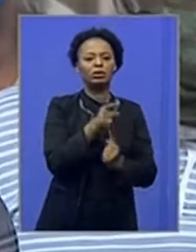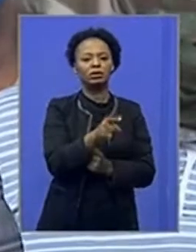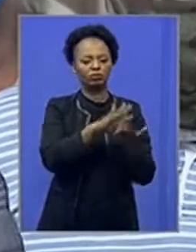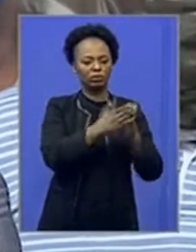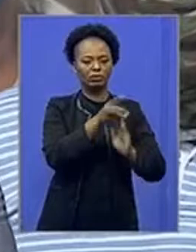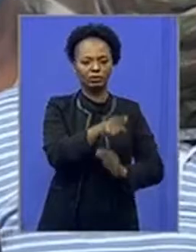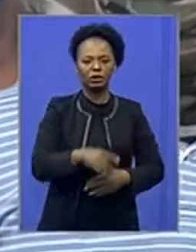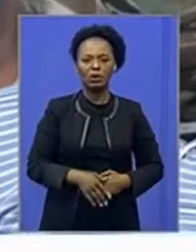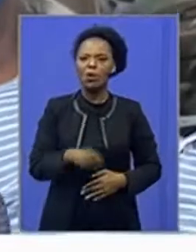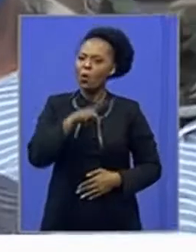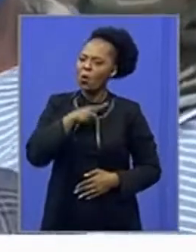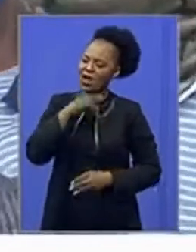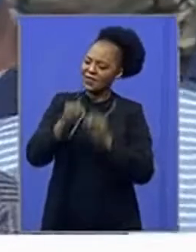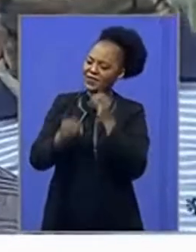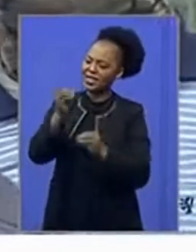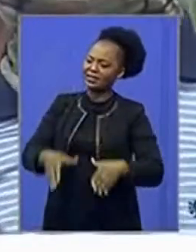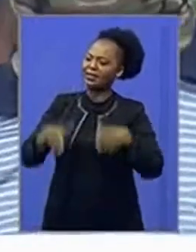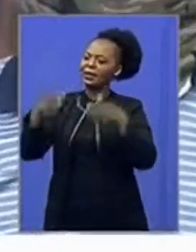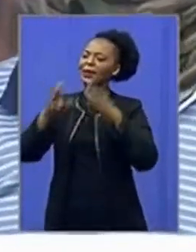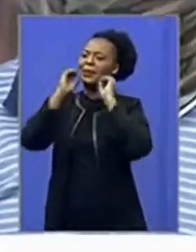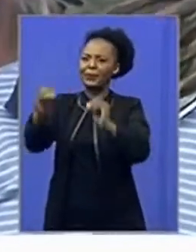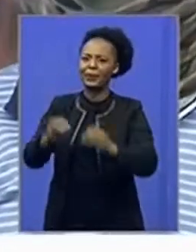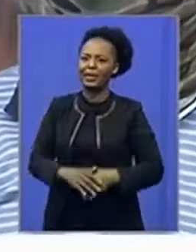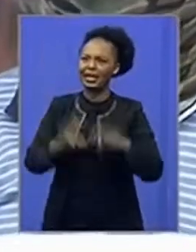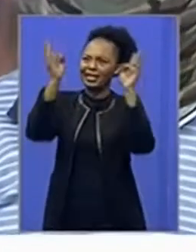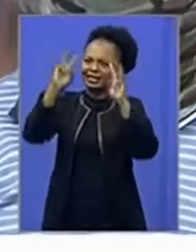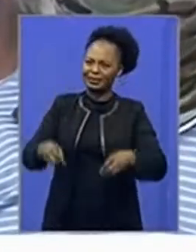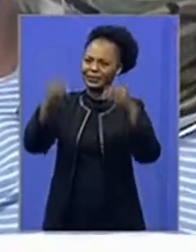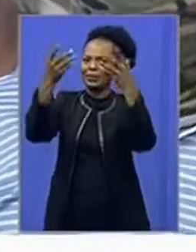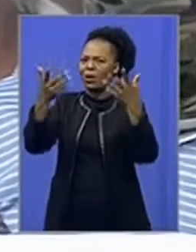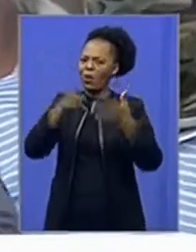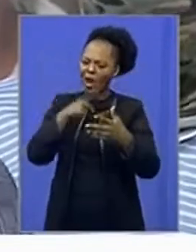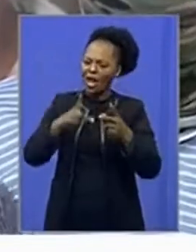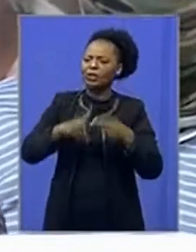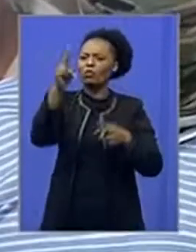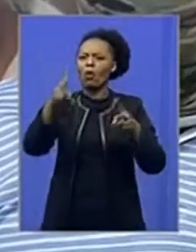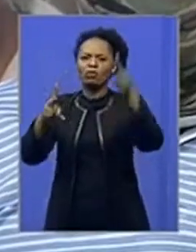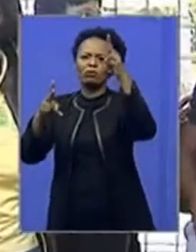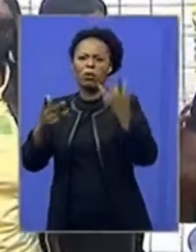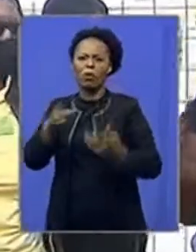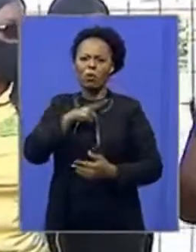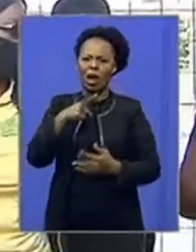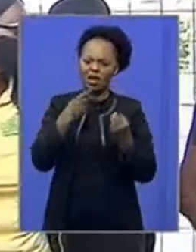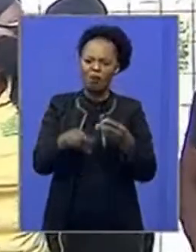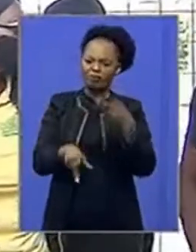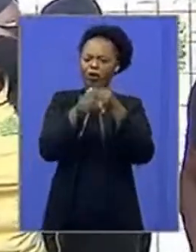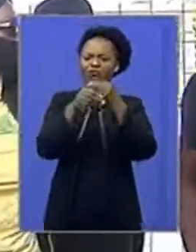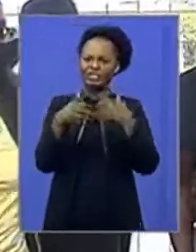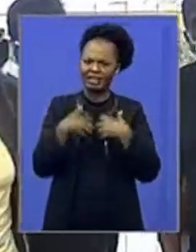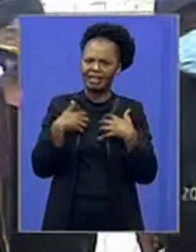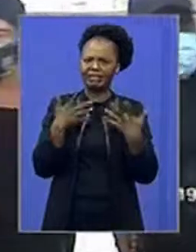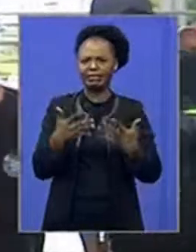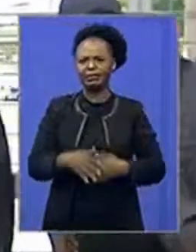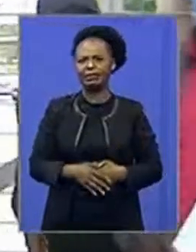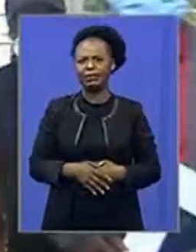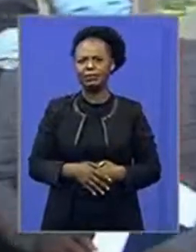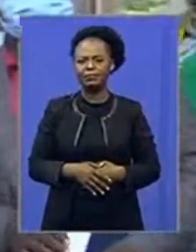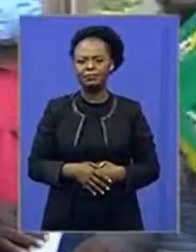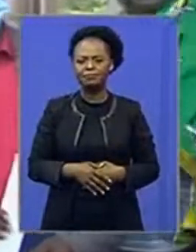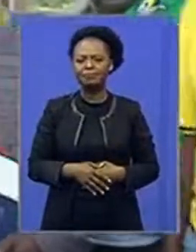process of fixing the bent transformers, we are starting to disconnect. We are adding to the frustration. Batlhankedi ba Eskom ba thomile ka go